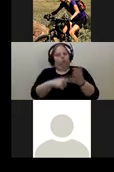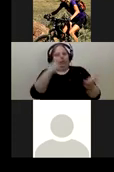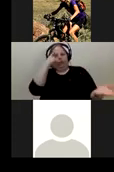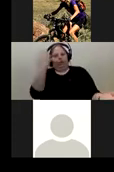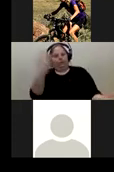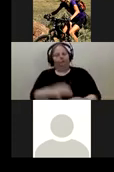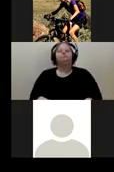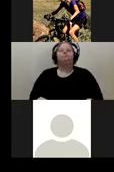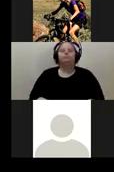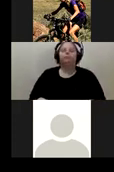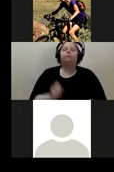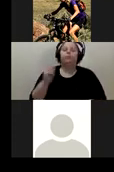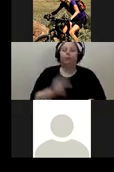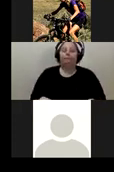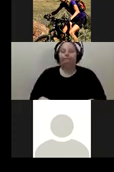Okay.